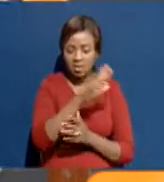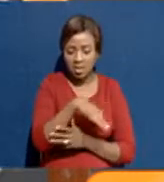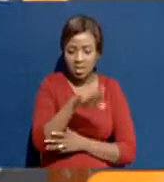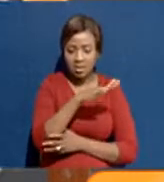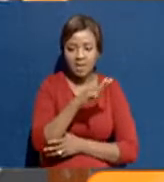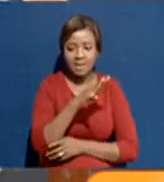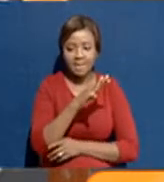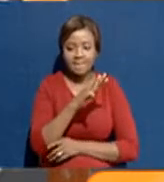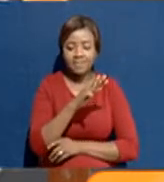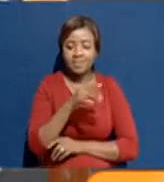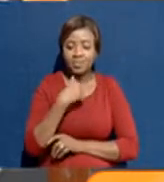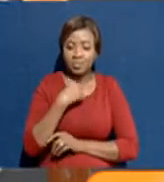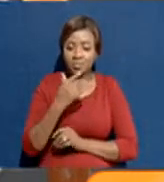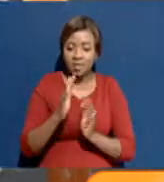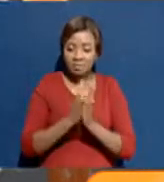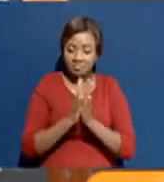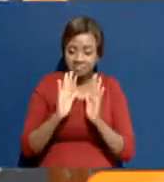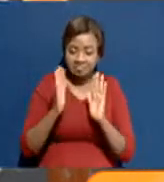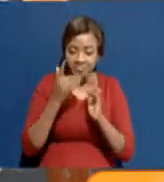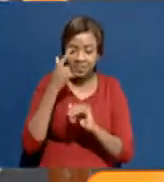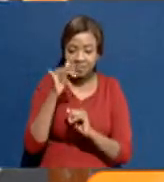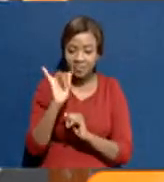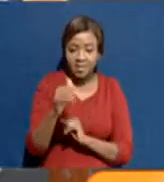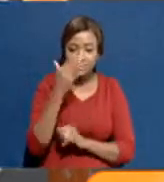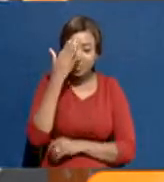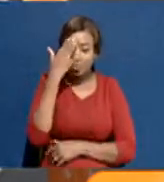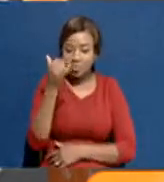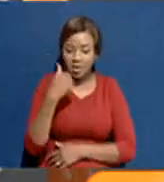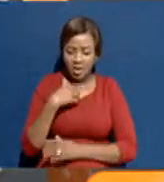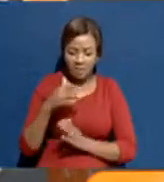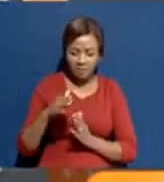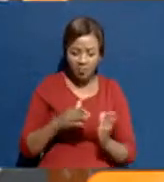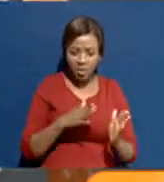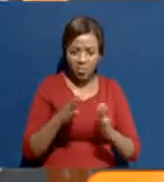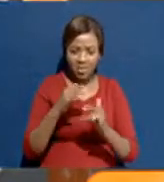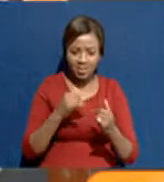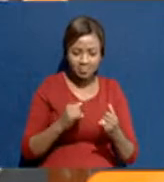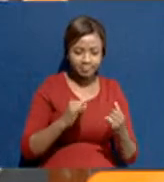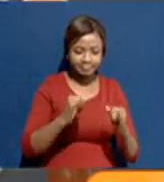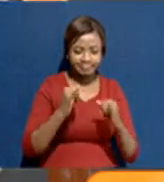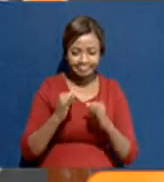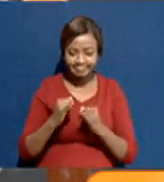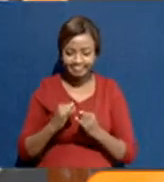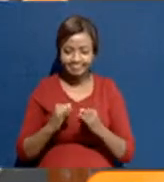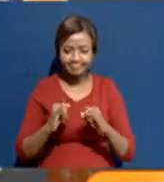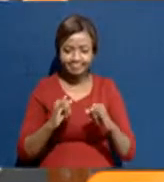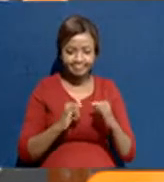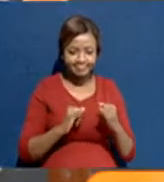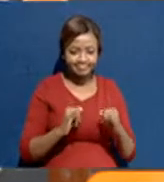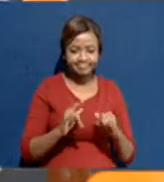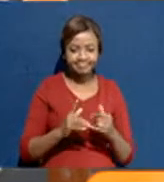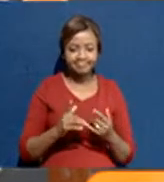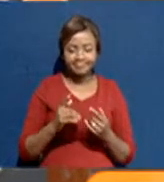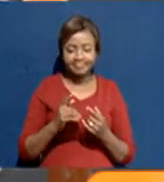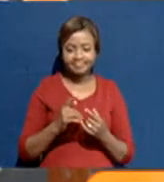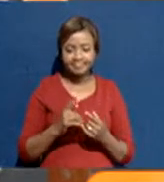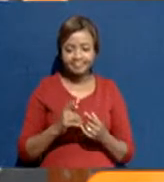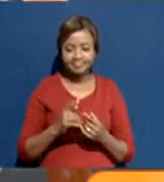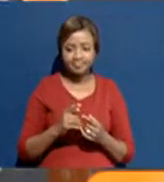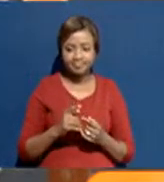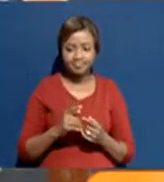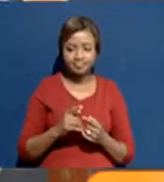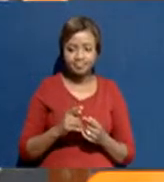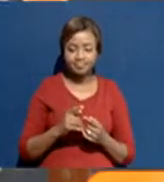that I always give him credit, because there were attempts to try and fiddle with our nomination, but